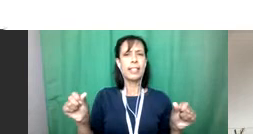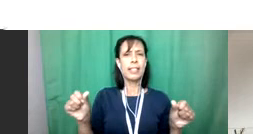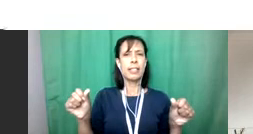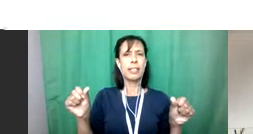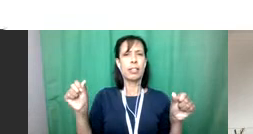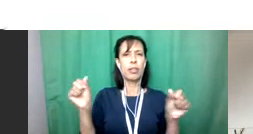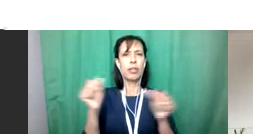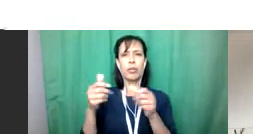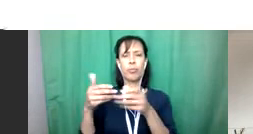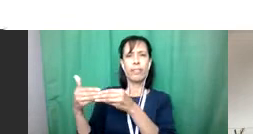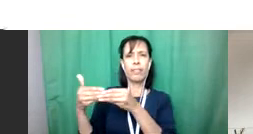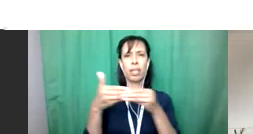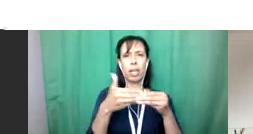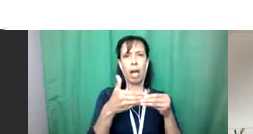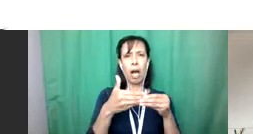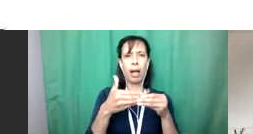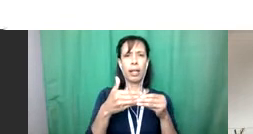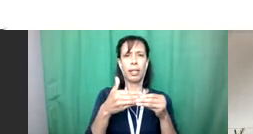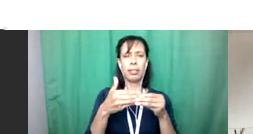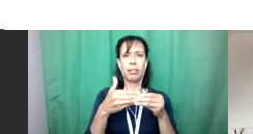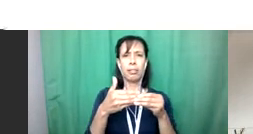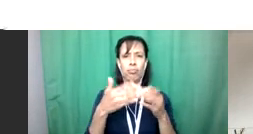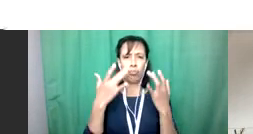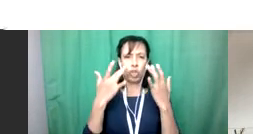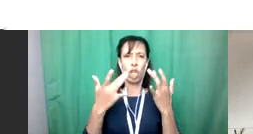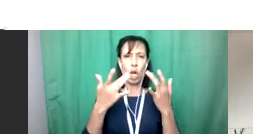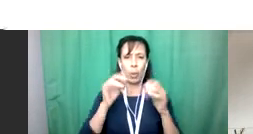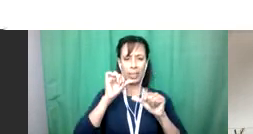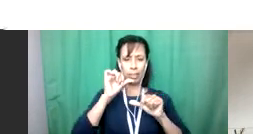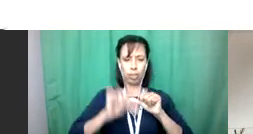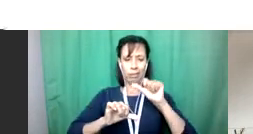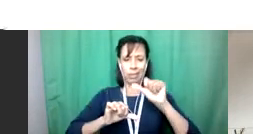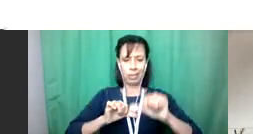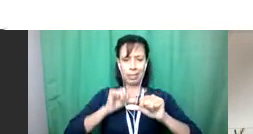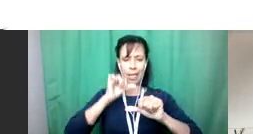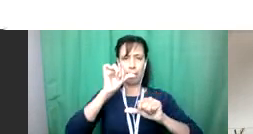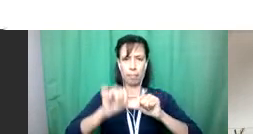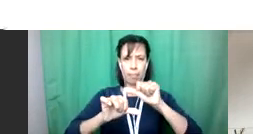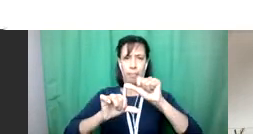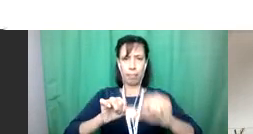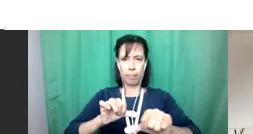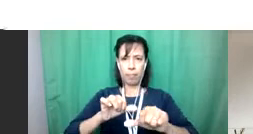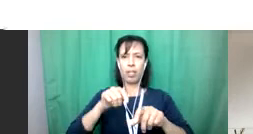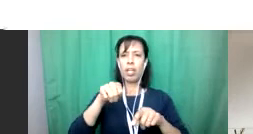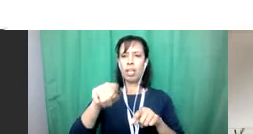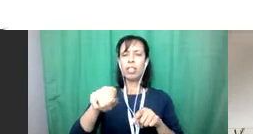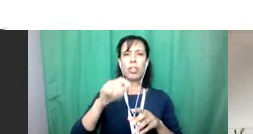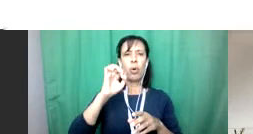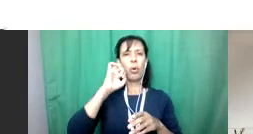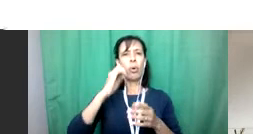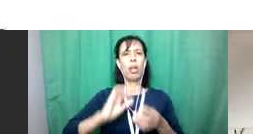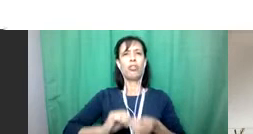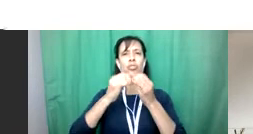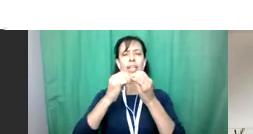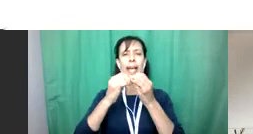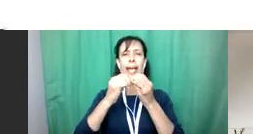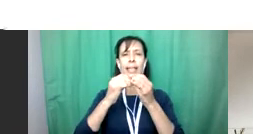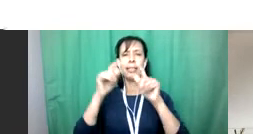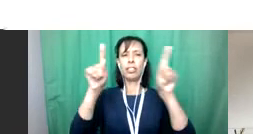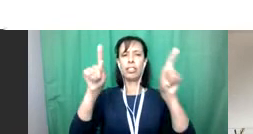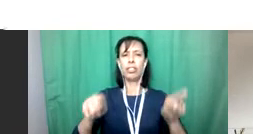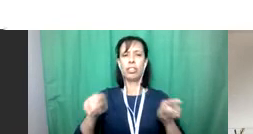to run through that. And what I might do actually, Sarah, what would be easier is if I'll do a video, a kind of screen capture video of what it's like for